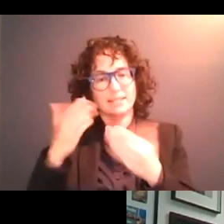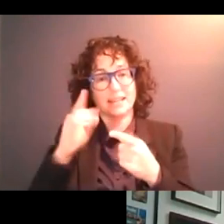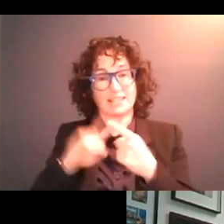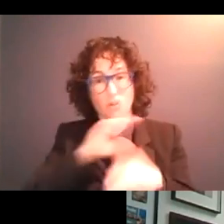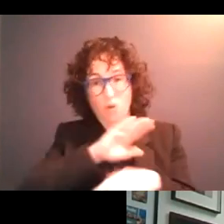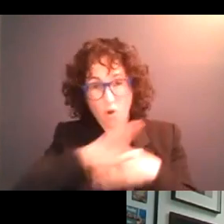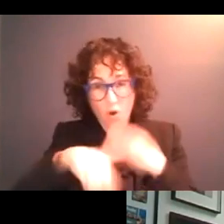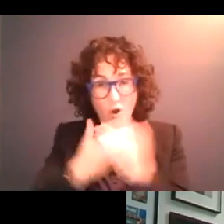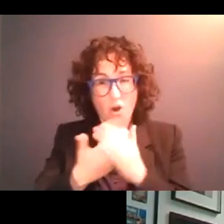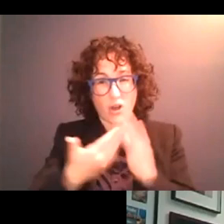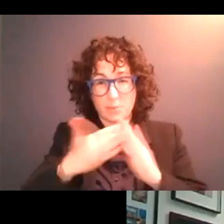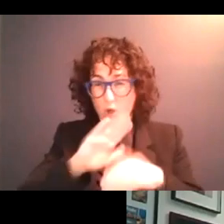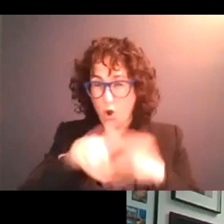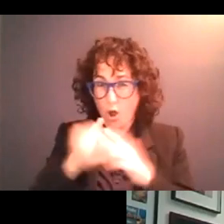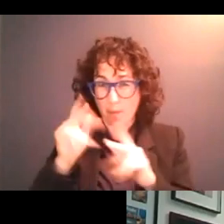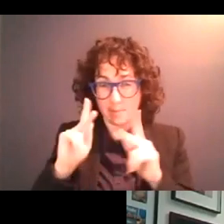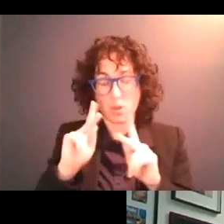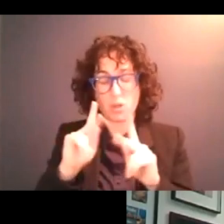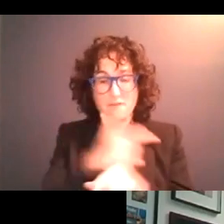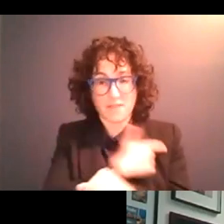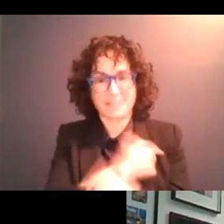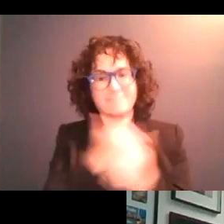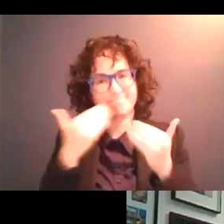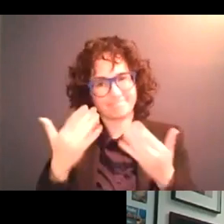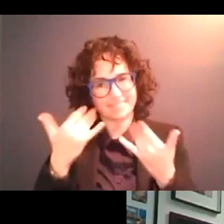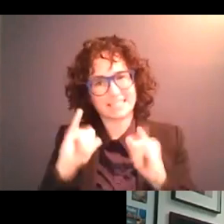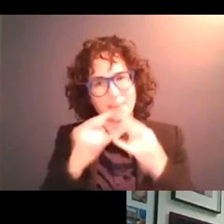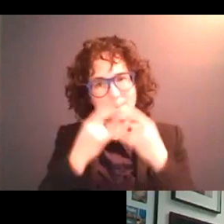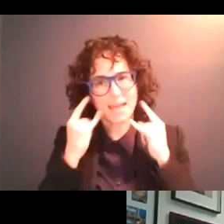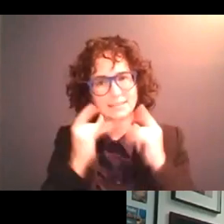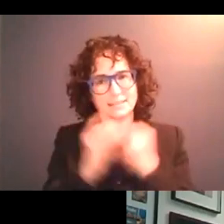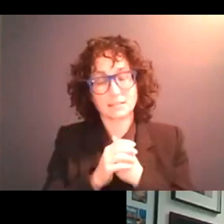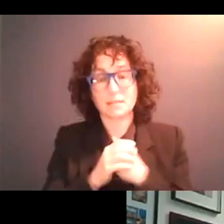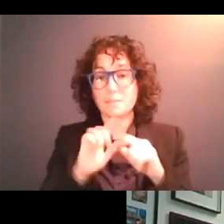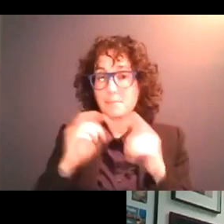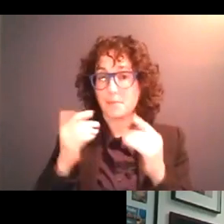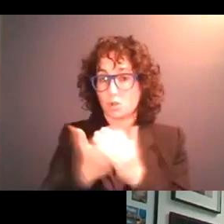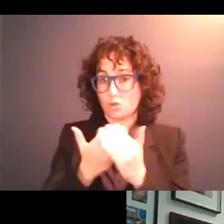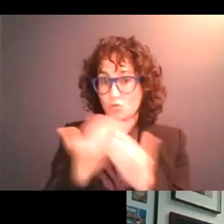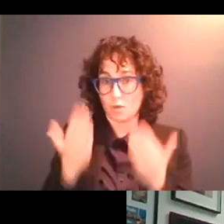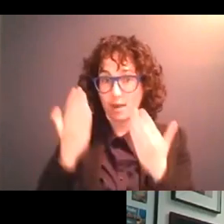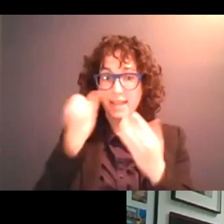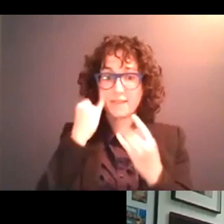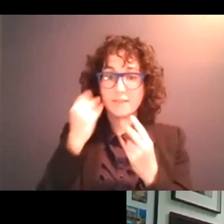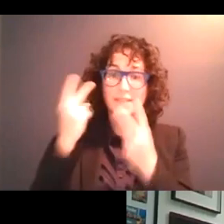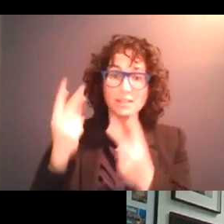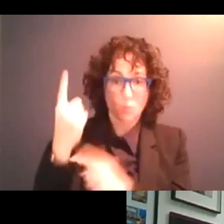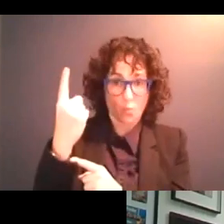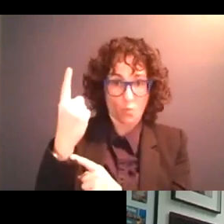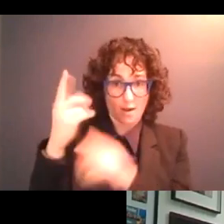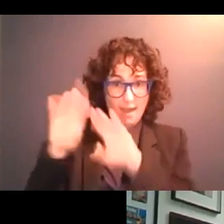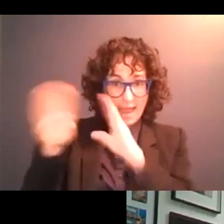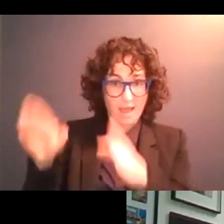all the community, to wear your masks. But the new recommendations, if you're visiting one household,